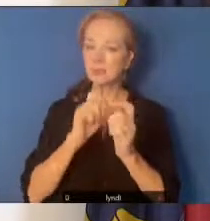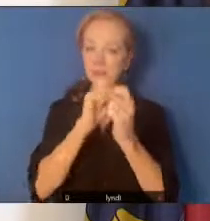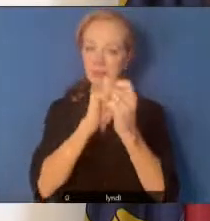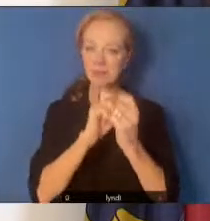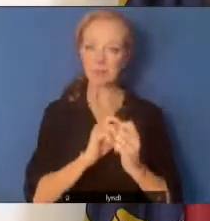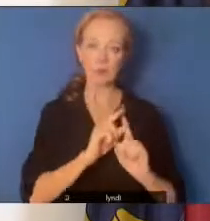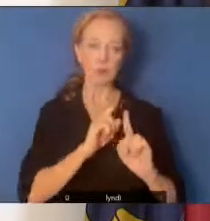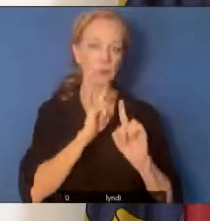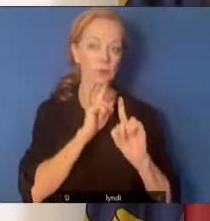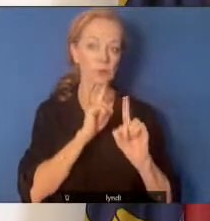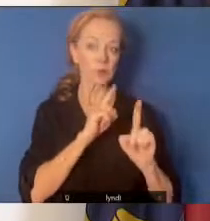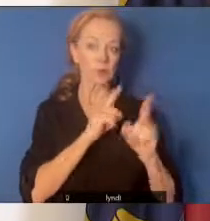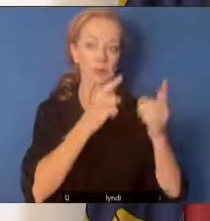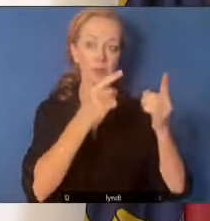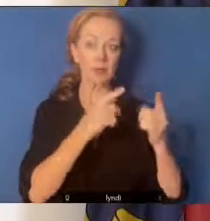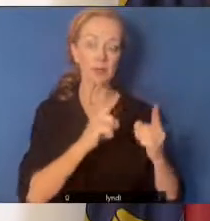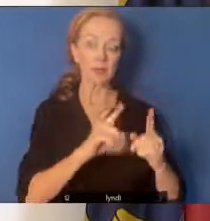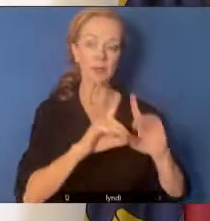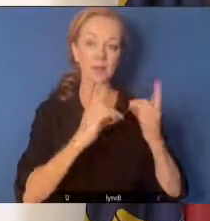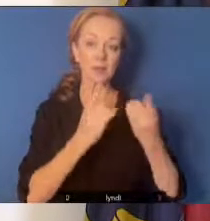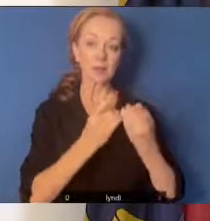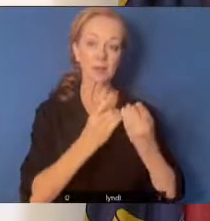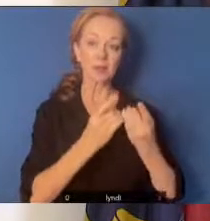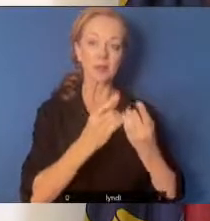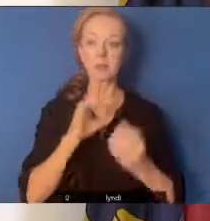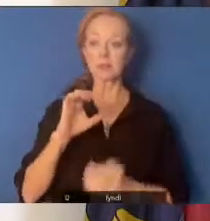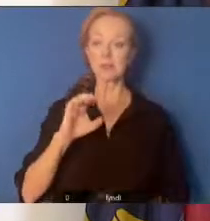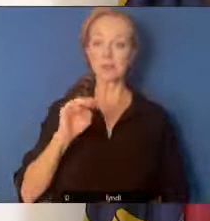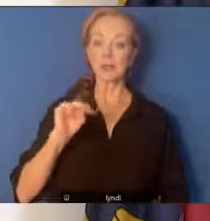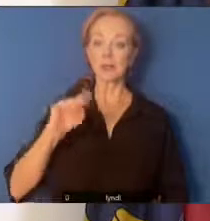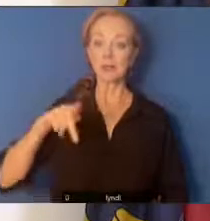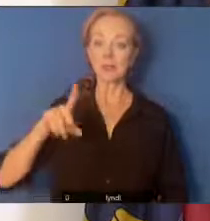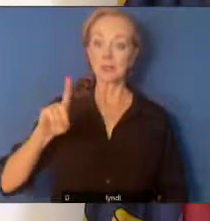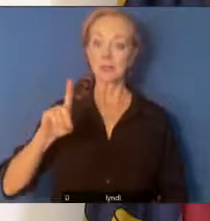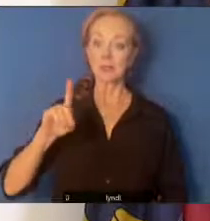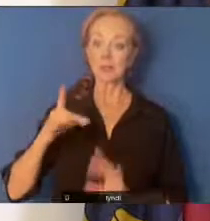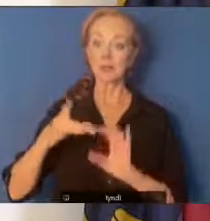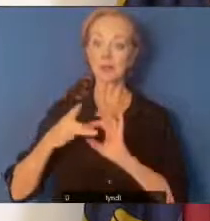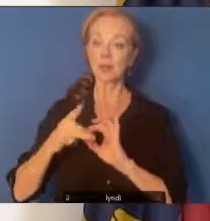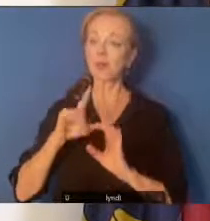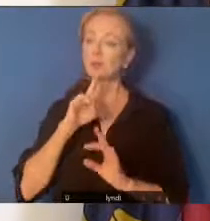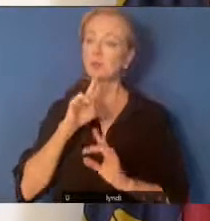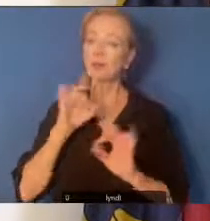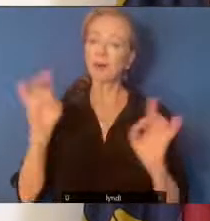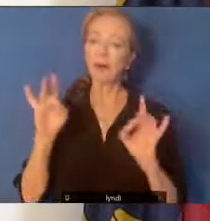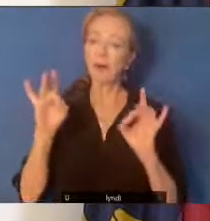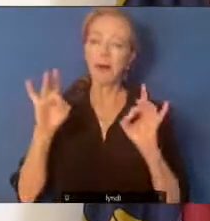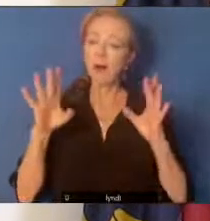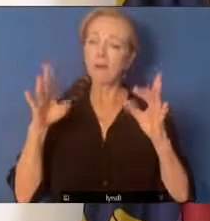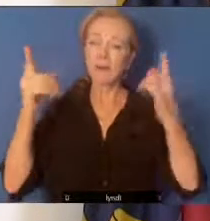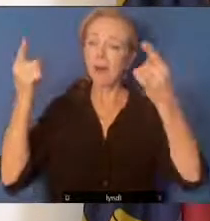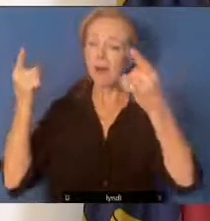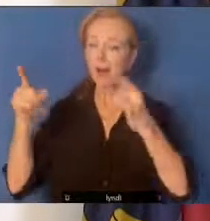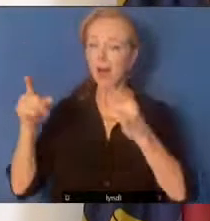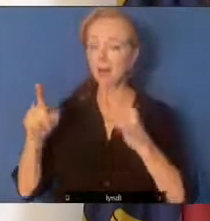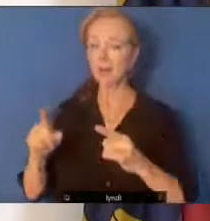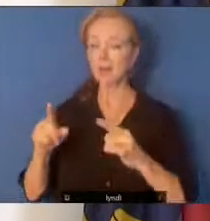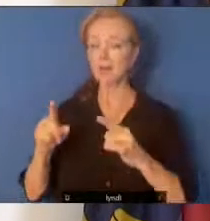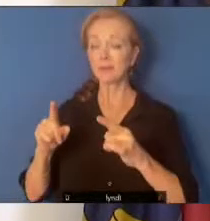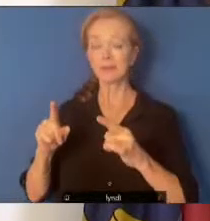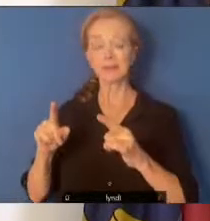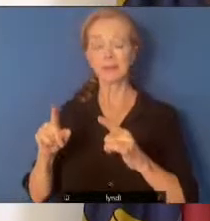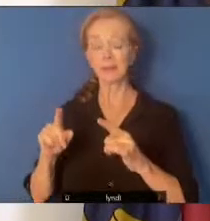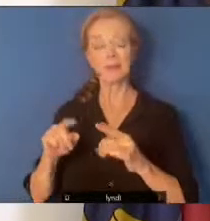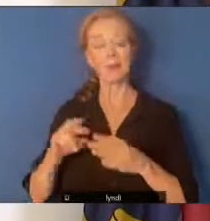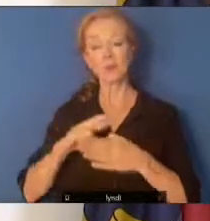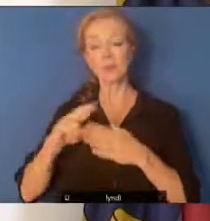response that the division had and the CMPD had in regards to some truly heinous series of events that had a tragic outcome